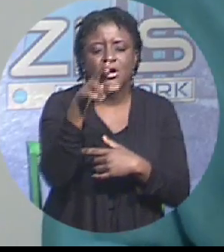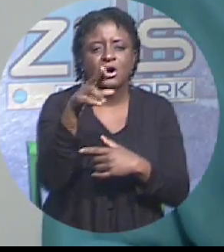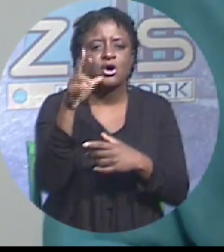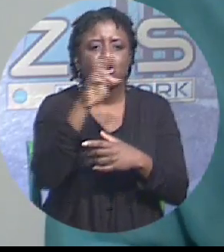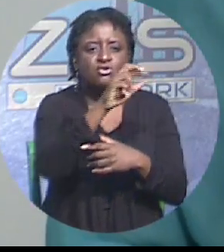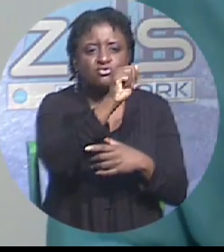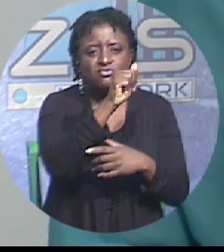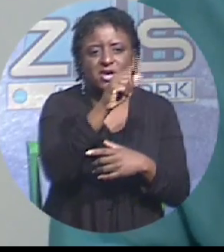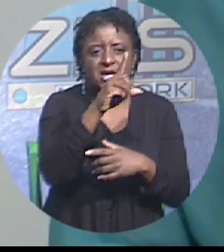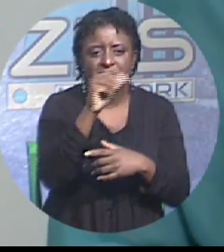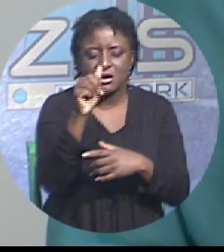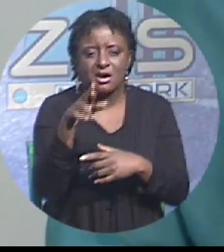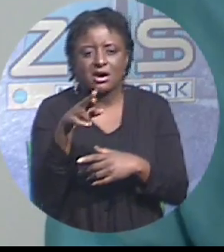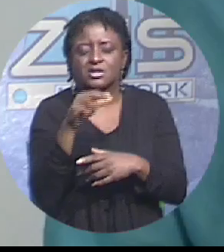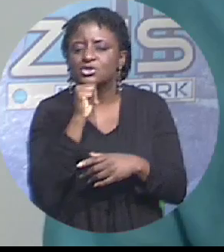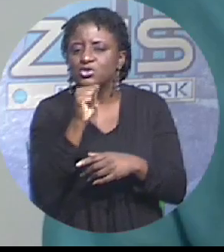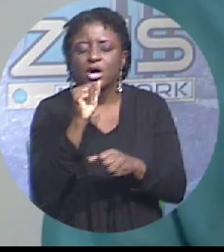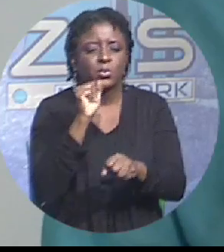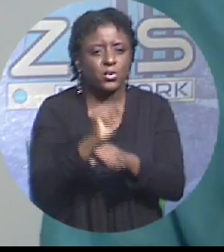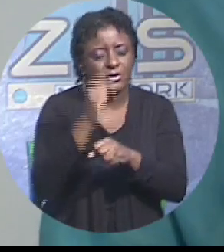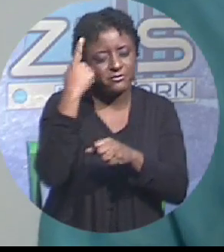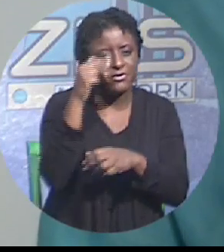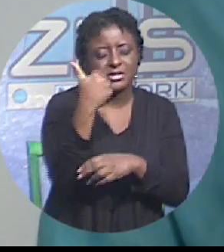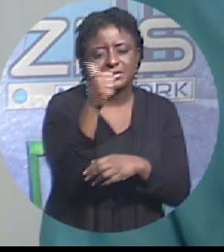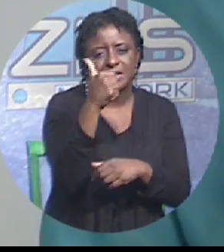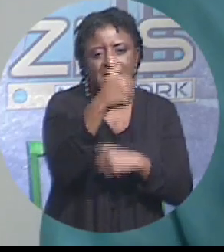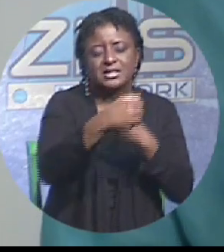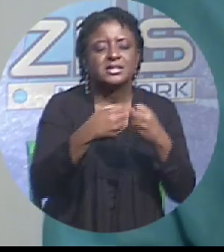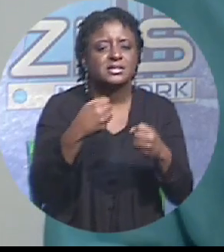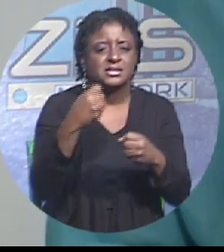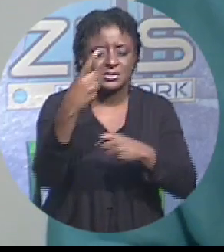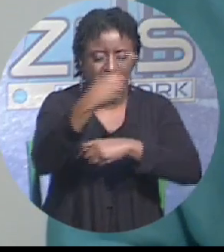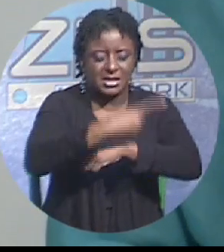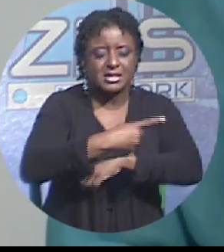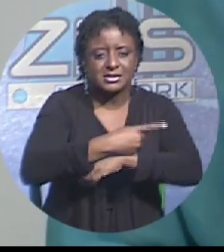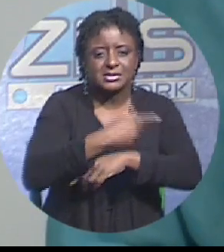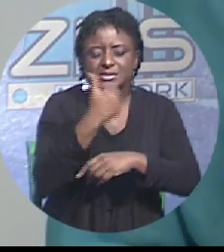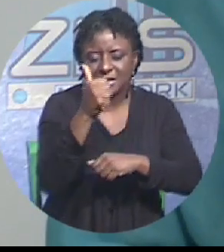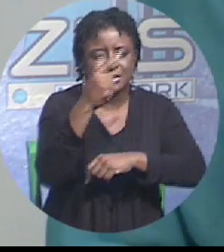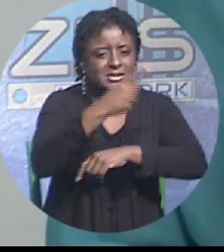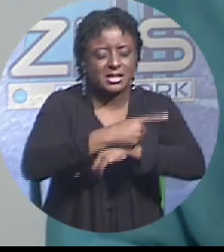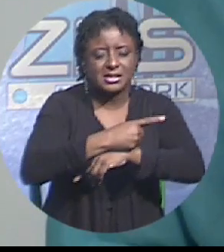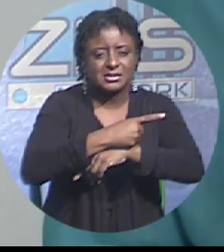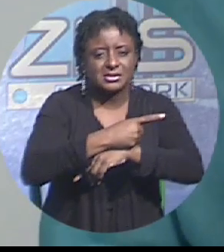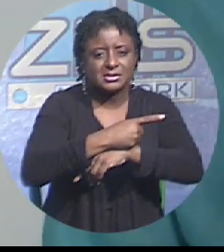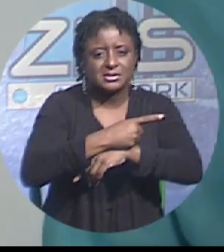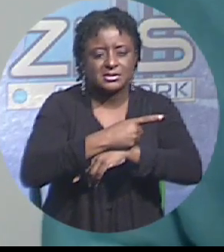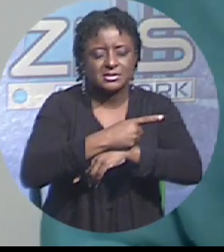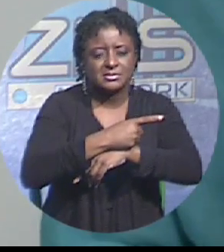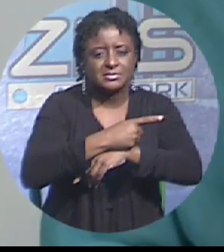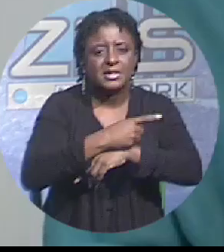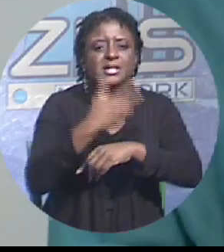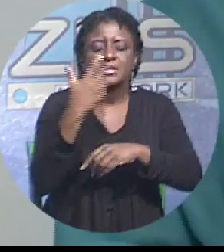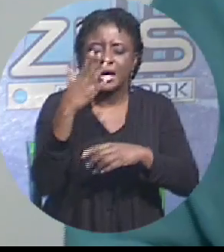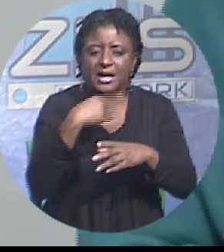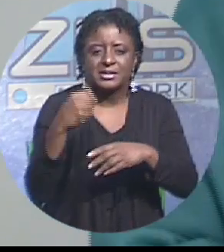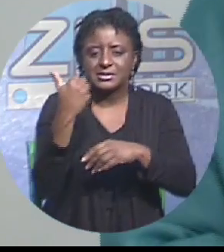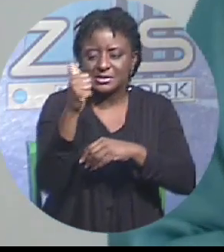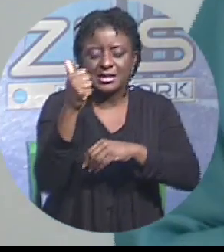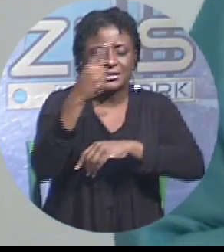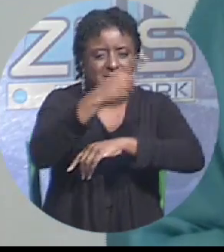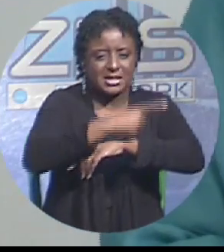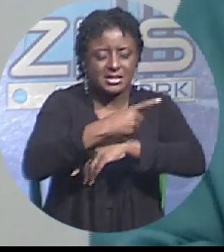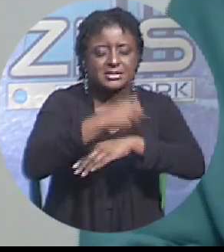the acquisition of new elevation and azimuth motors in late April, and 10 days in the month of